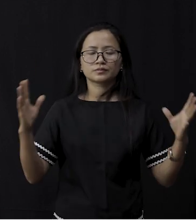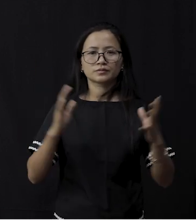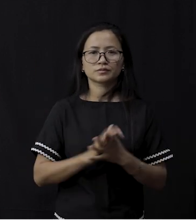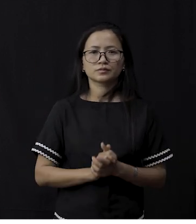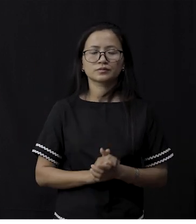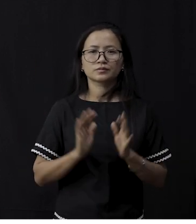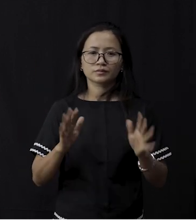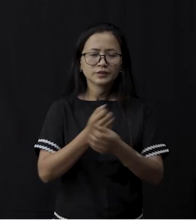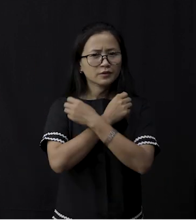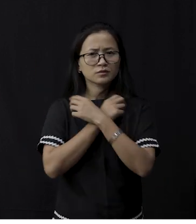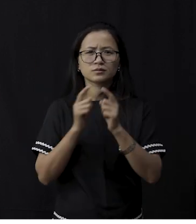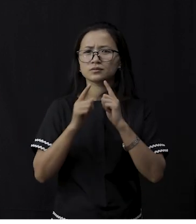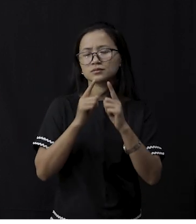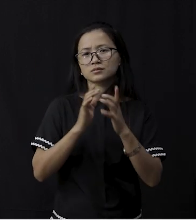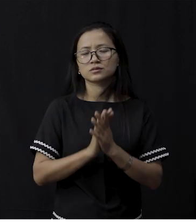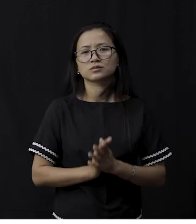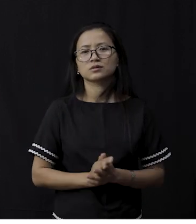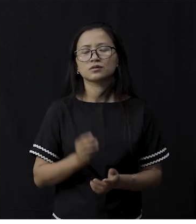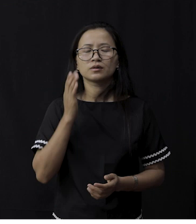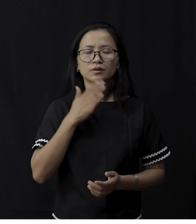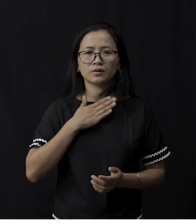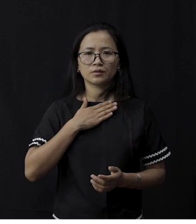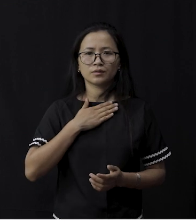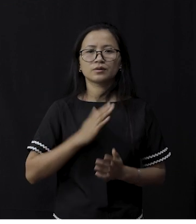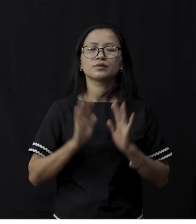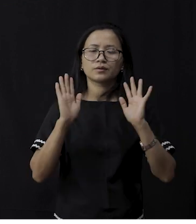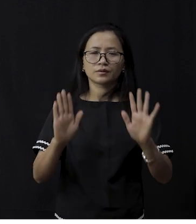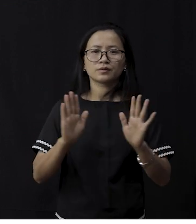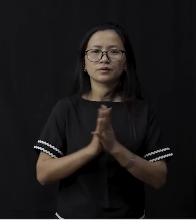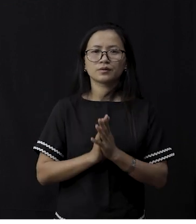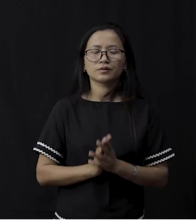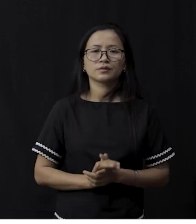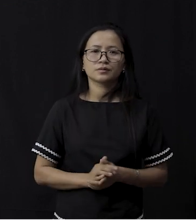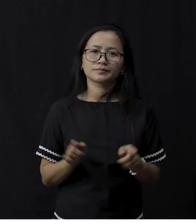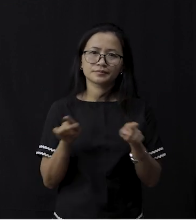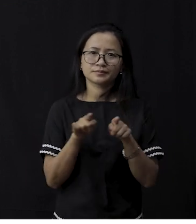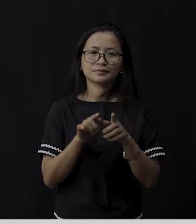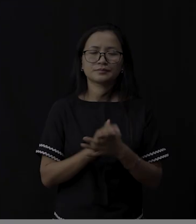I had a lovely interaction with you, and I do hope that you had too.